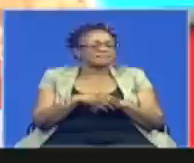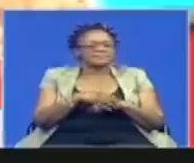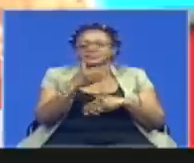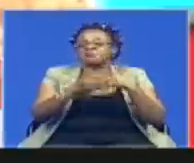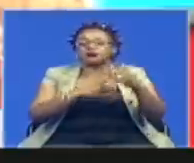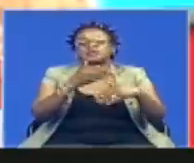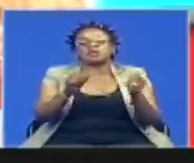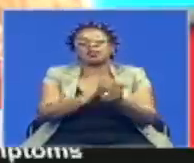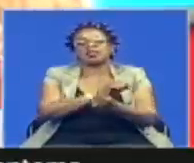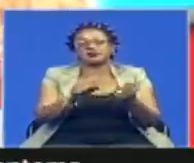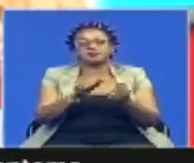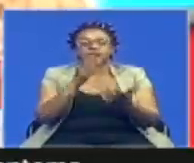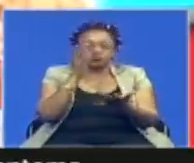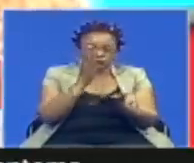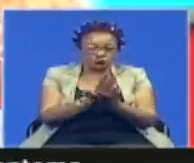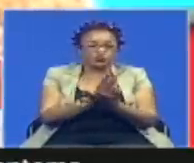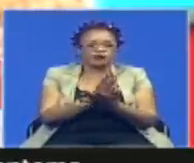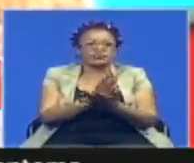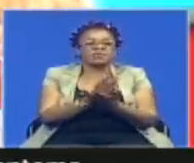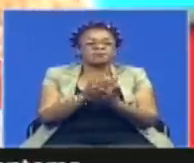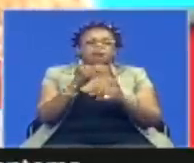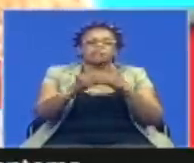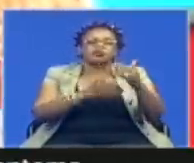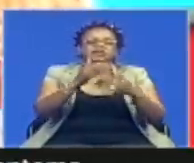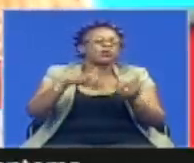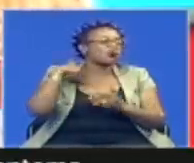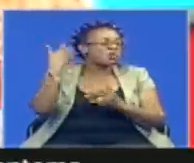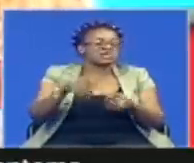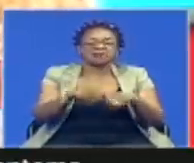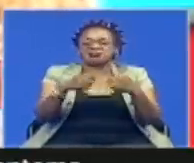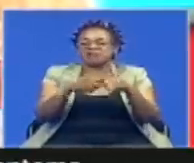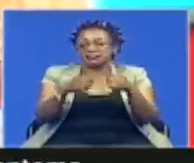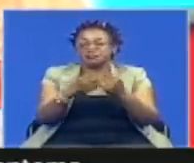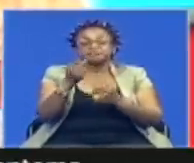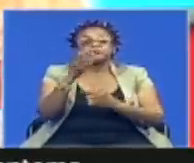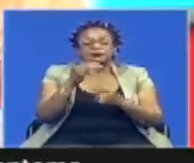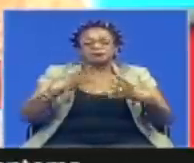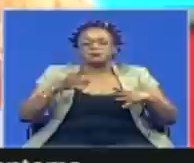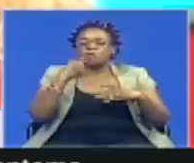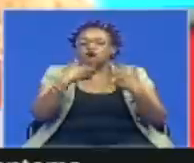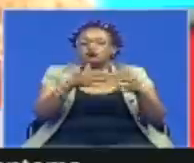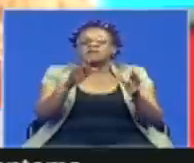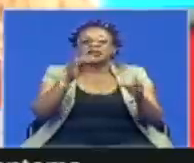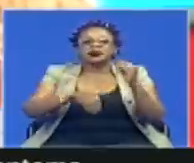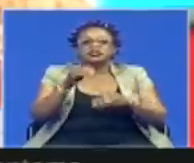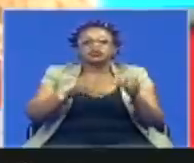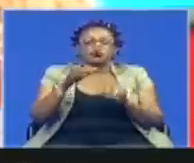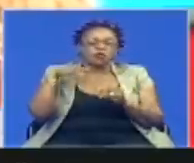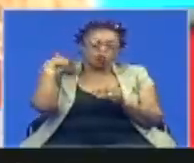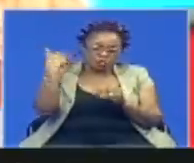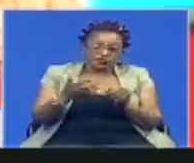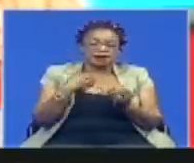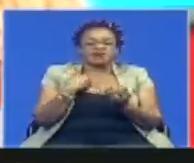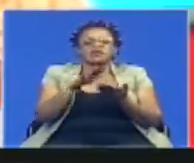of the matter is that our process has almost always been flawed. And therefore, the people who lose the elections always have some ground on